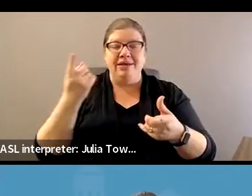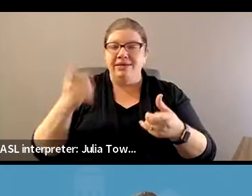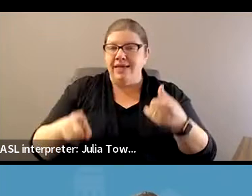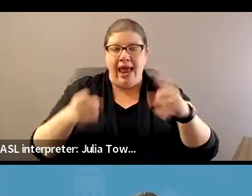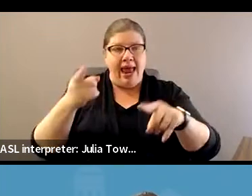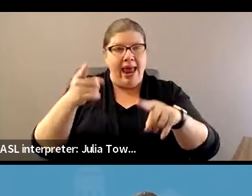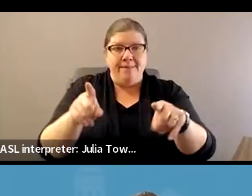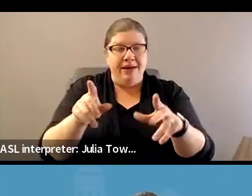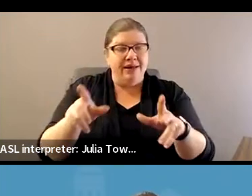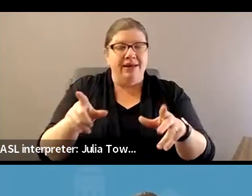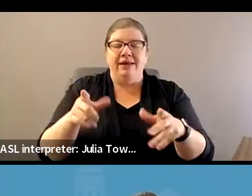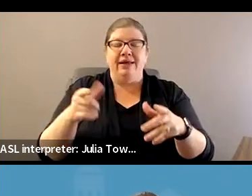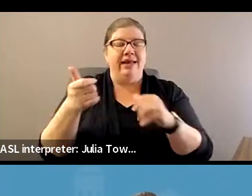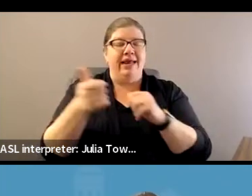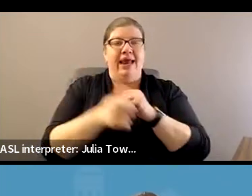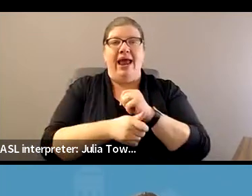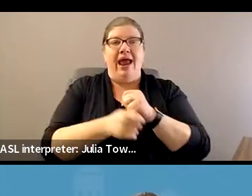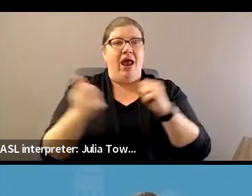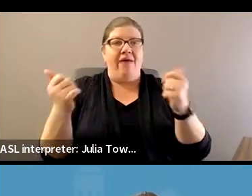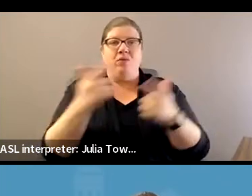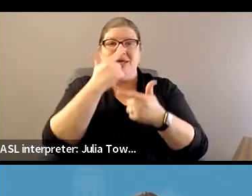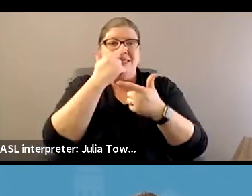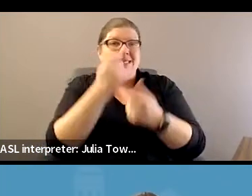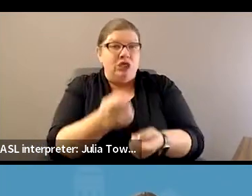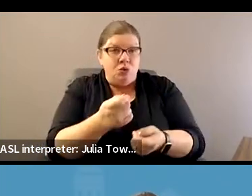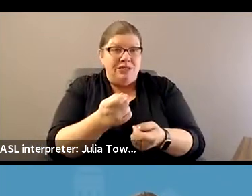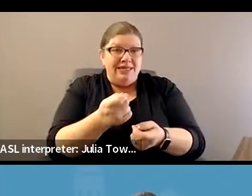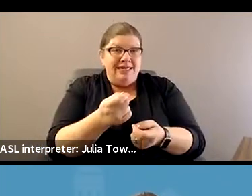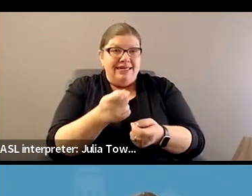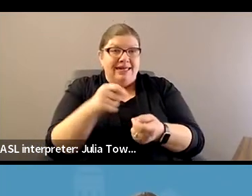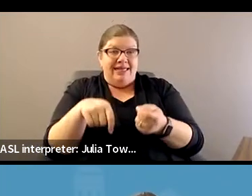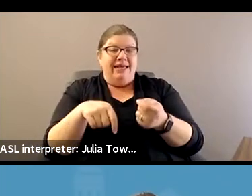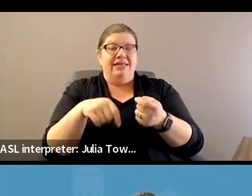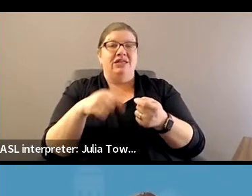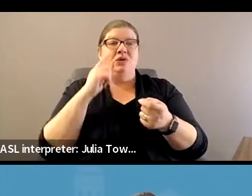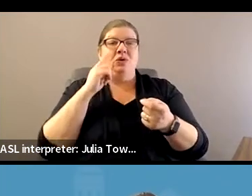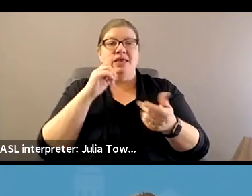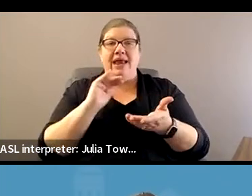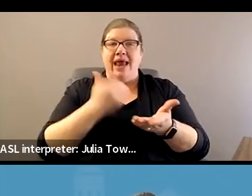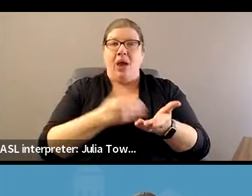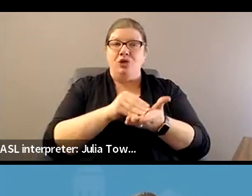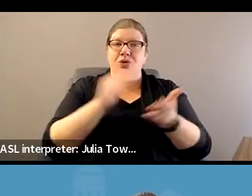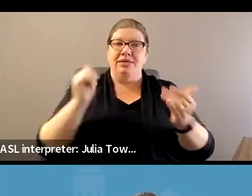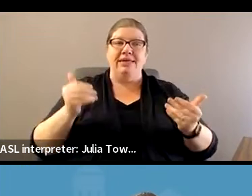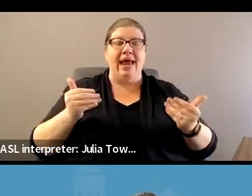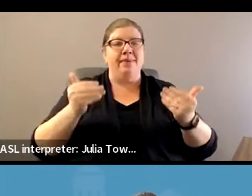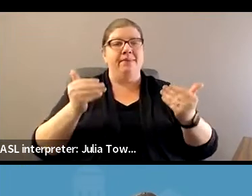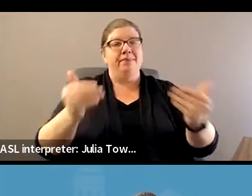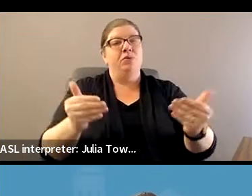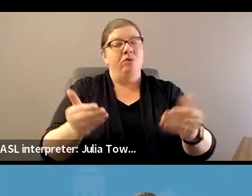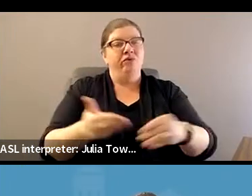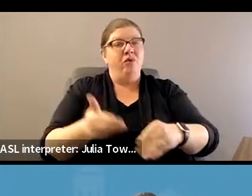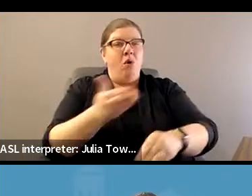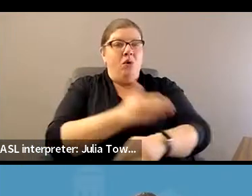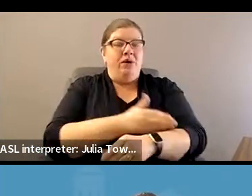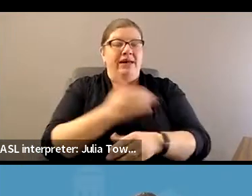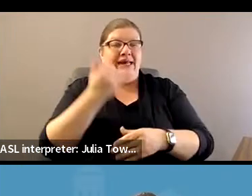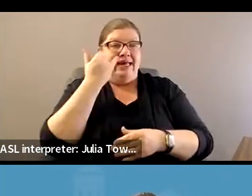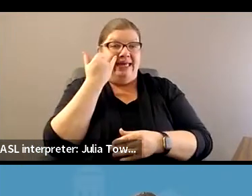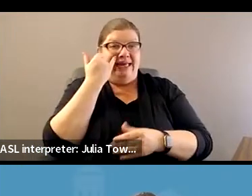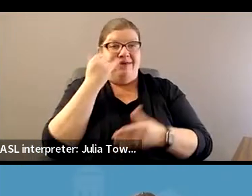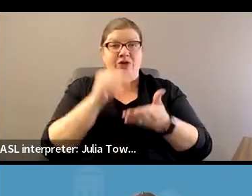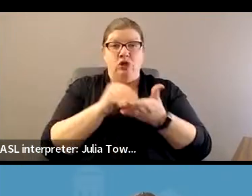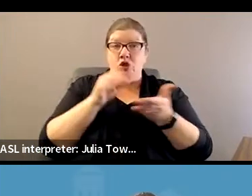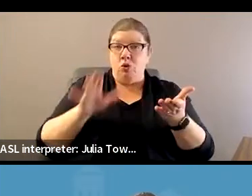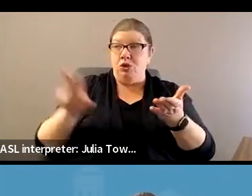and everyone's interested in it, so that our students can move forward. And if a